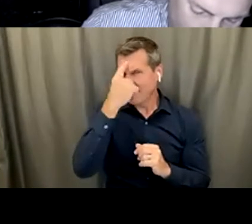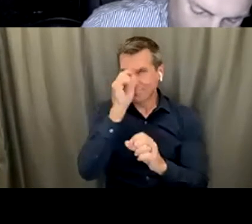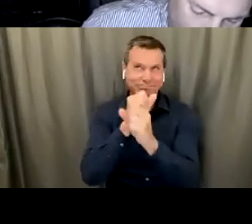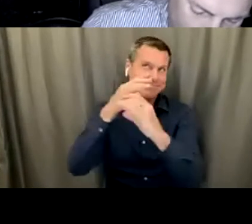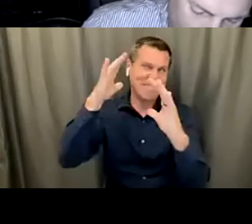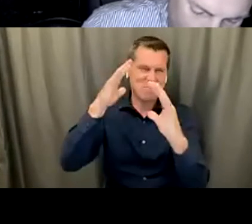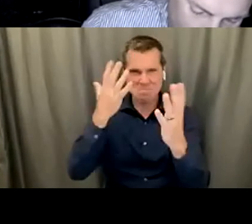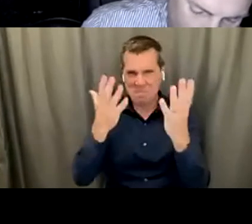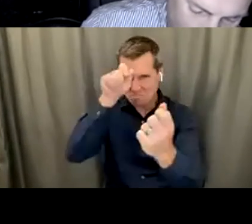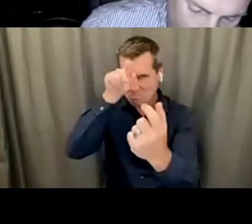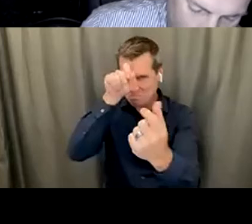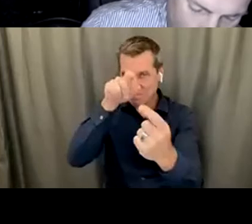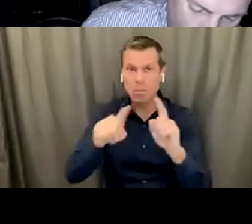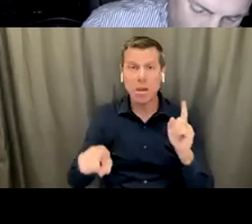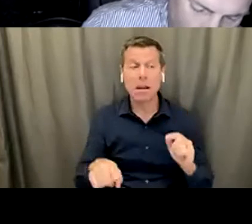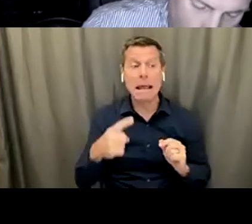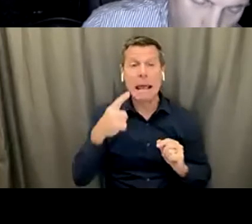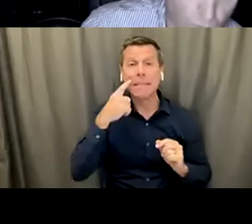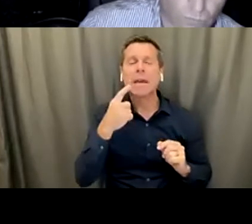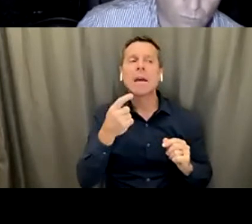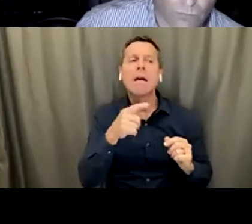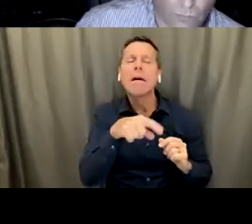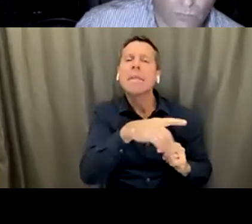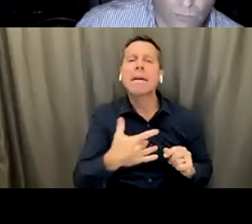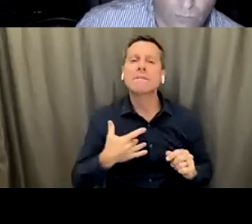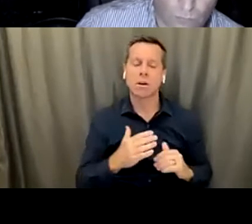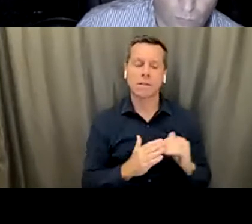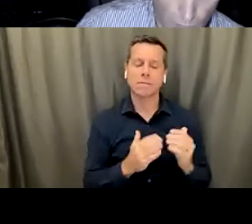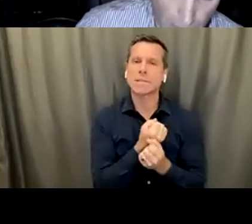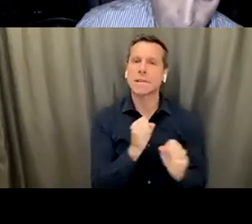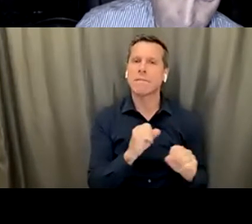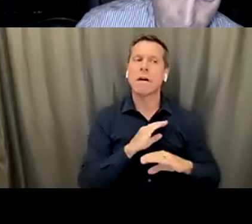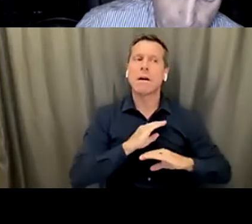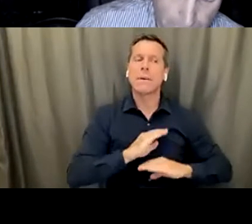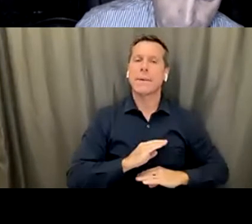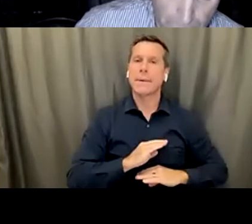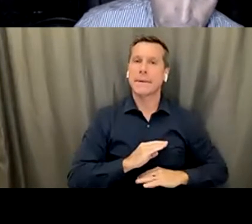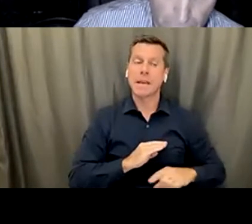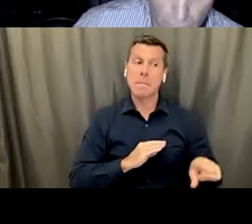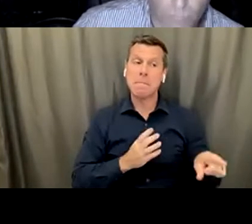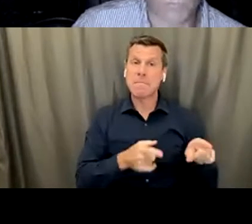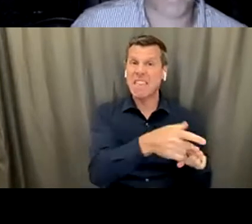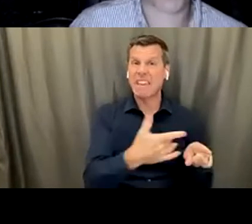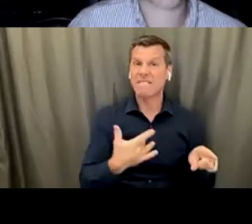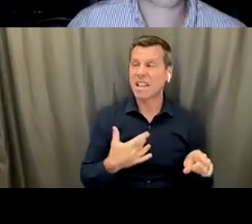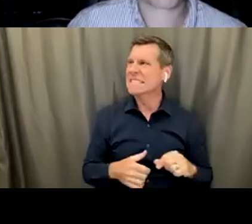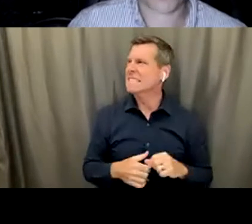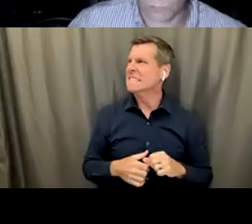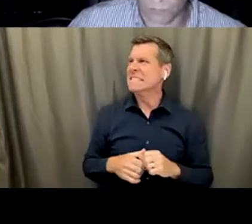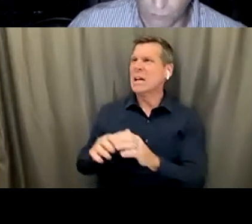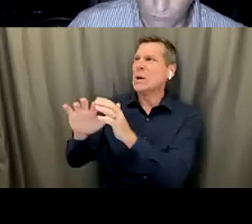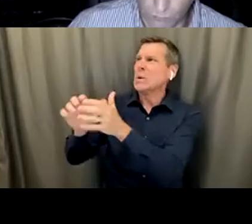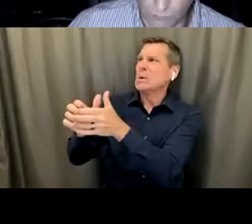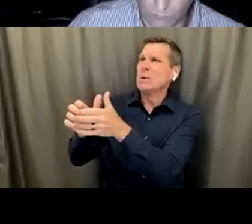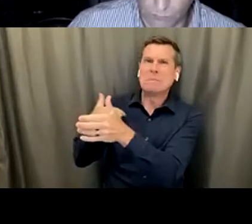just worth mentioning that we should keep in mind student comfort. So if they're not comfortable working in the small groups, I think we need to